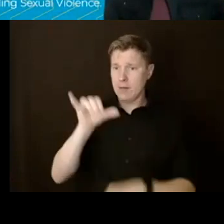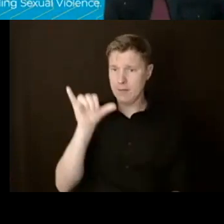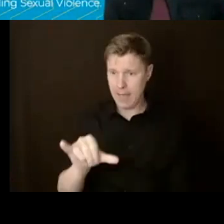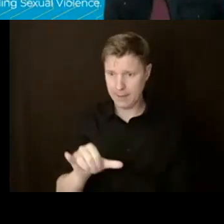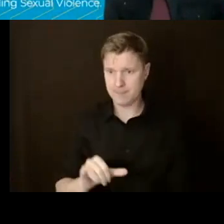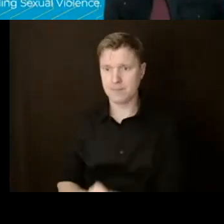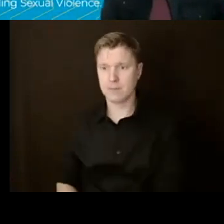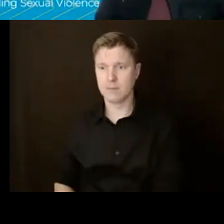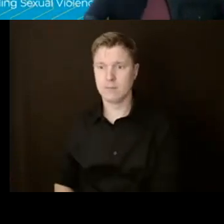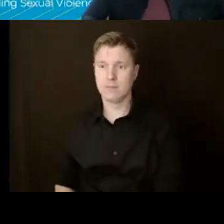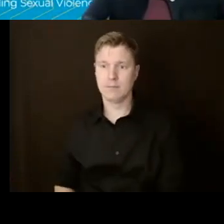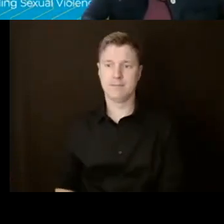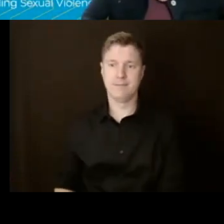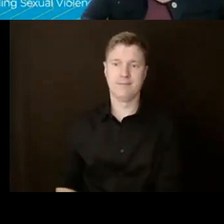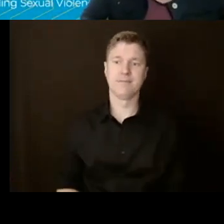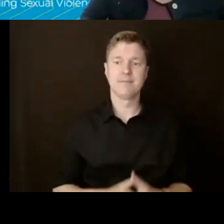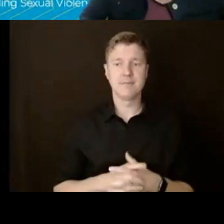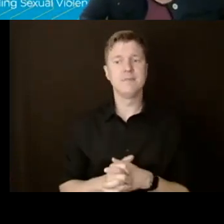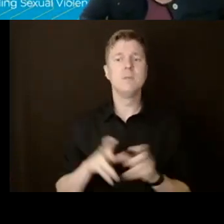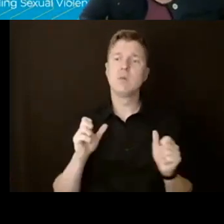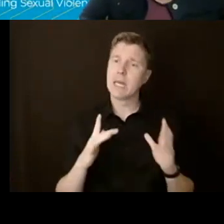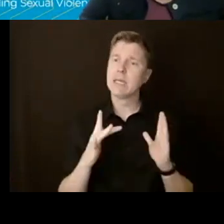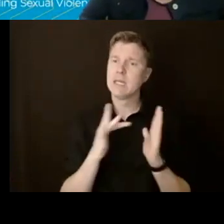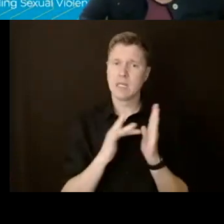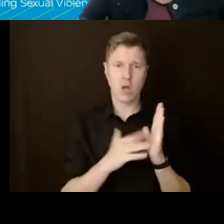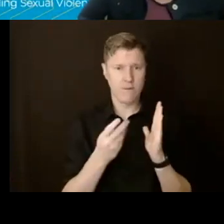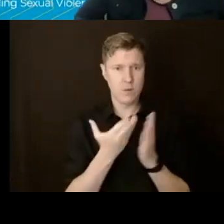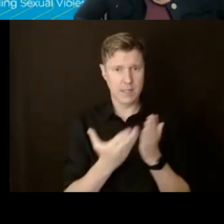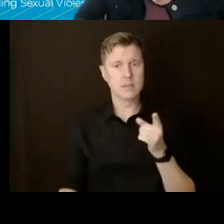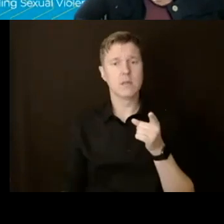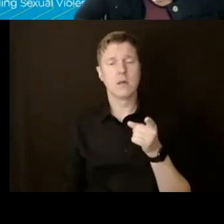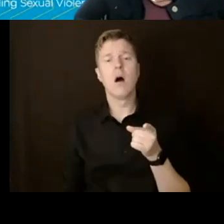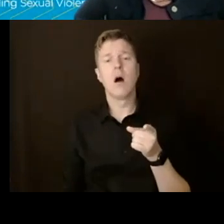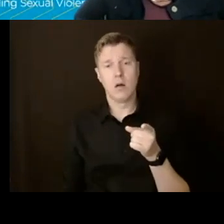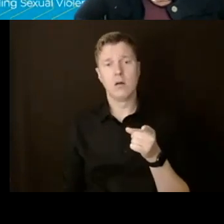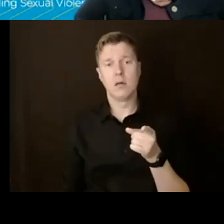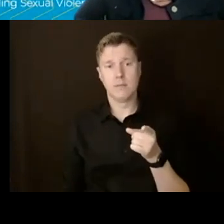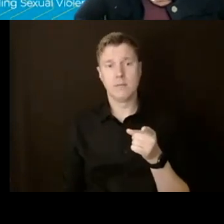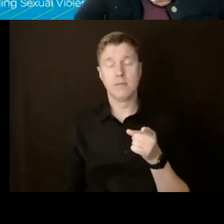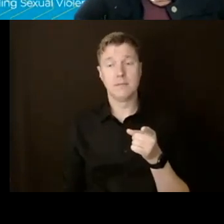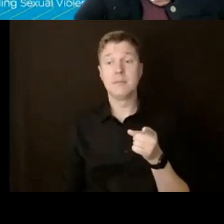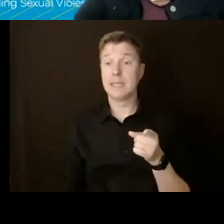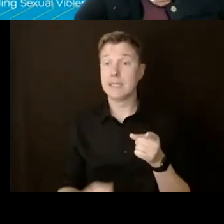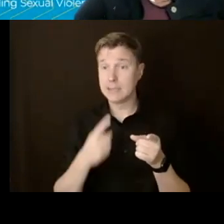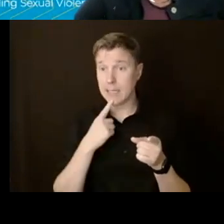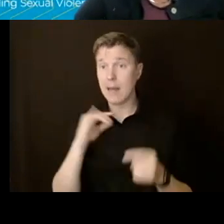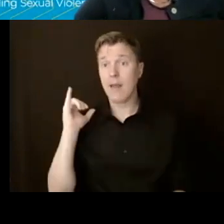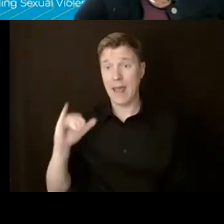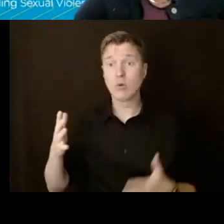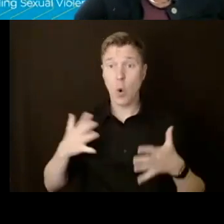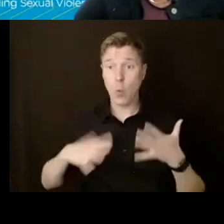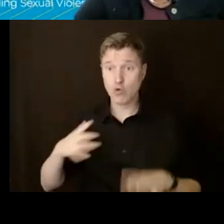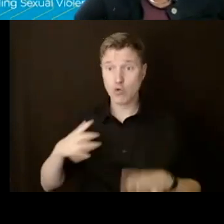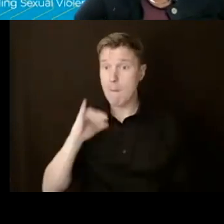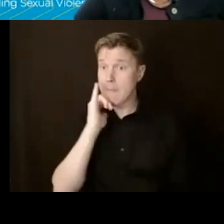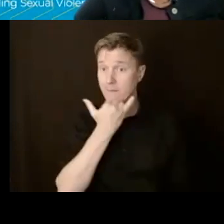After, and you can, I think, click on a few things here. After Justin Timberlake named that it was a wardrobe malfunction, which